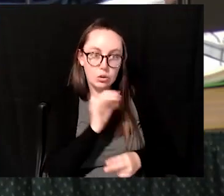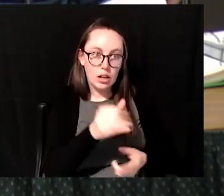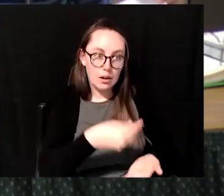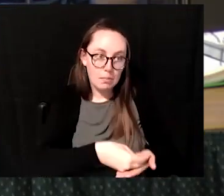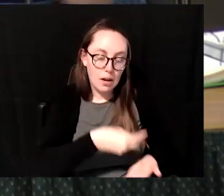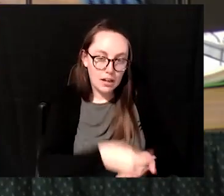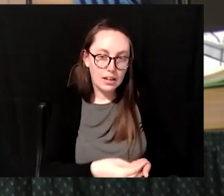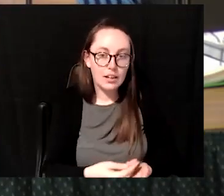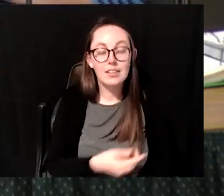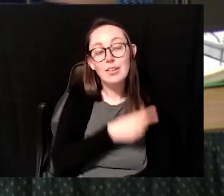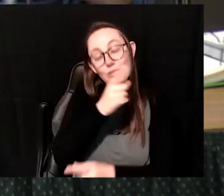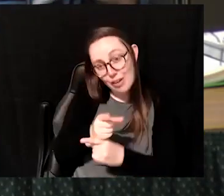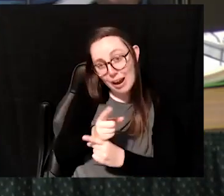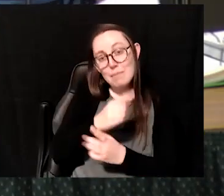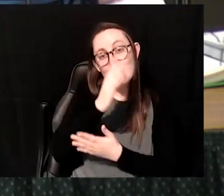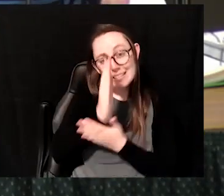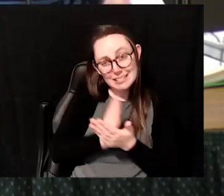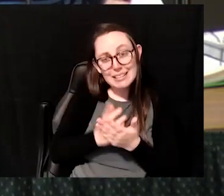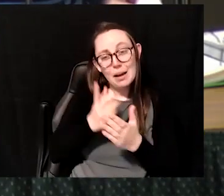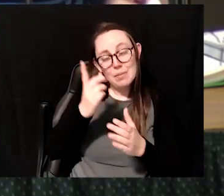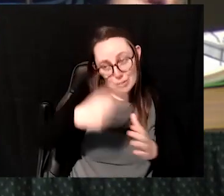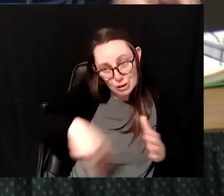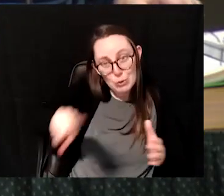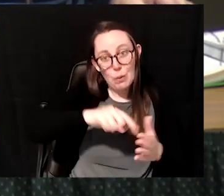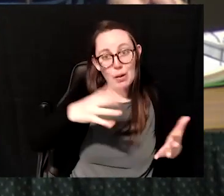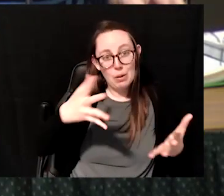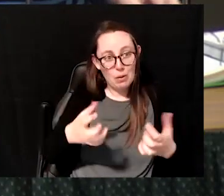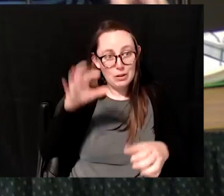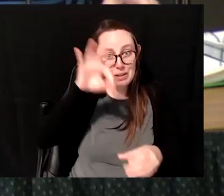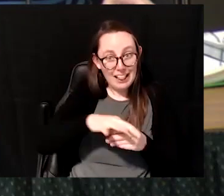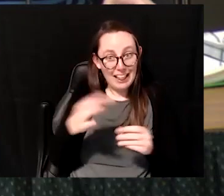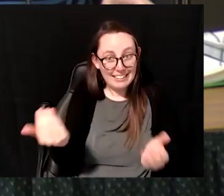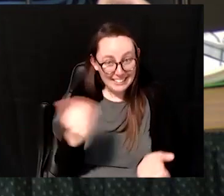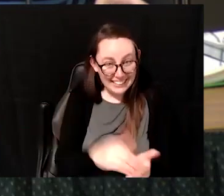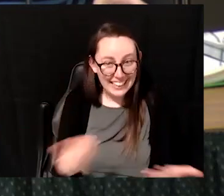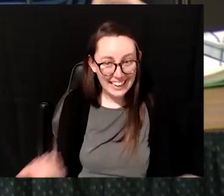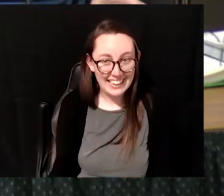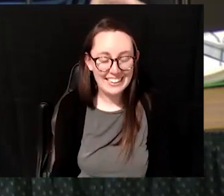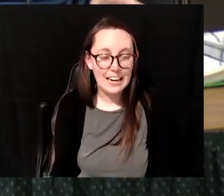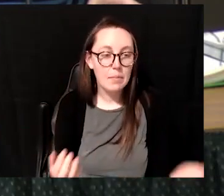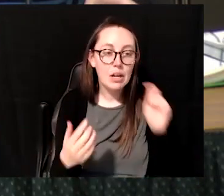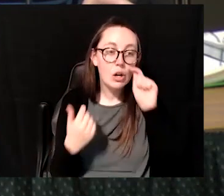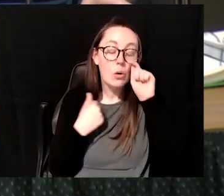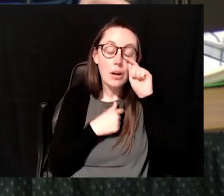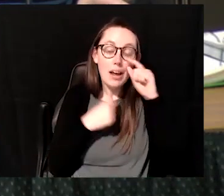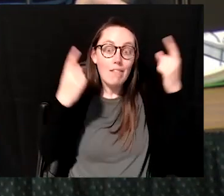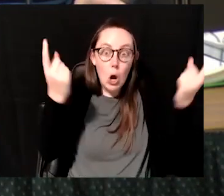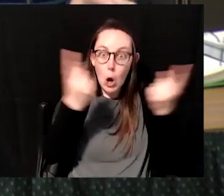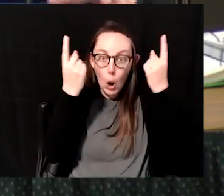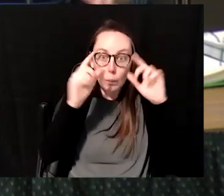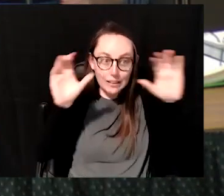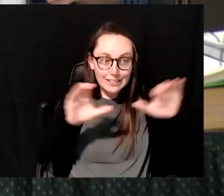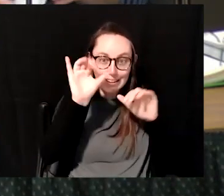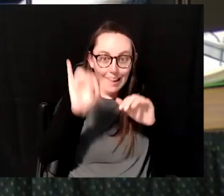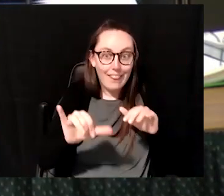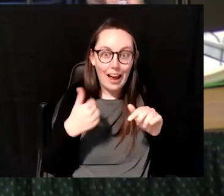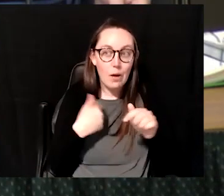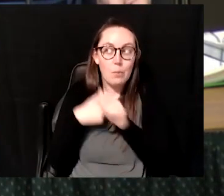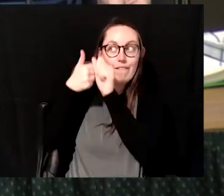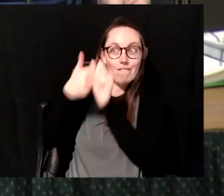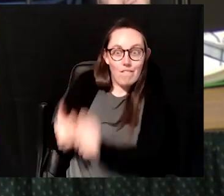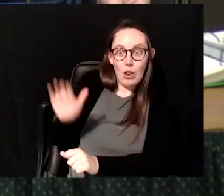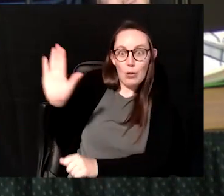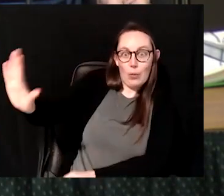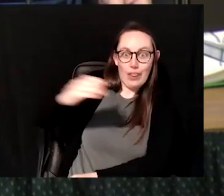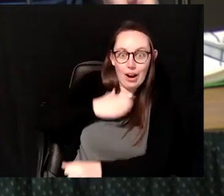reelected and man it's the that's what we've always done I mean it's it's clear it's a clear mandate so